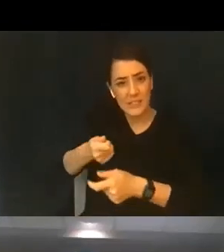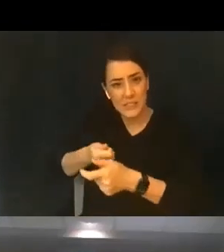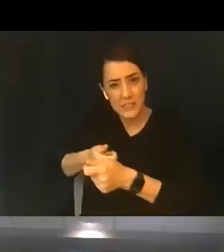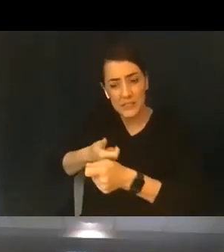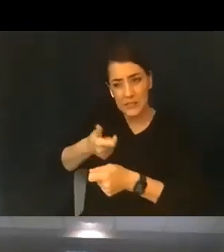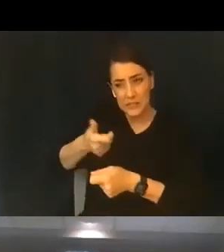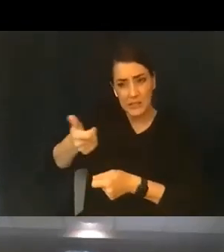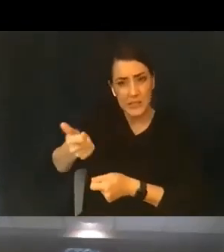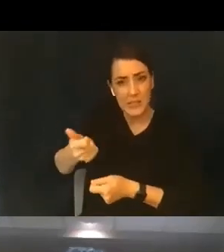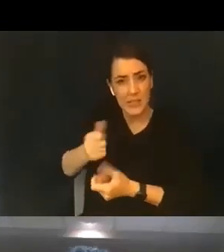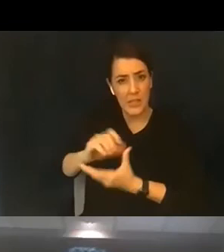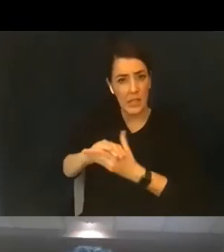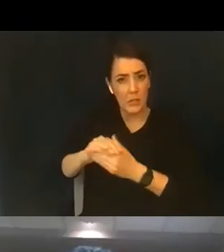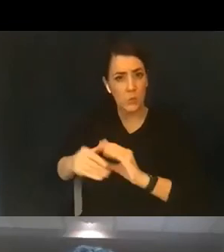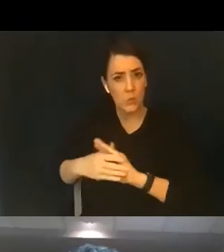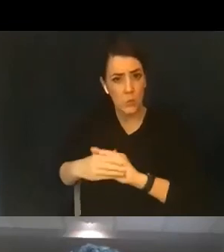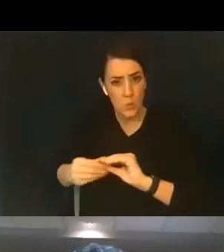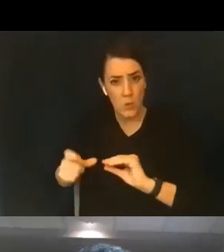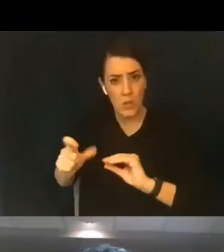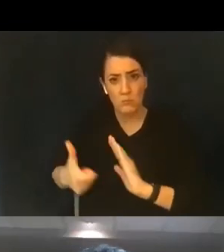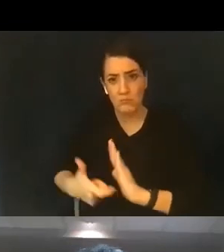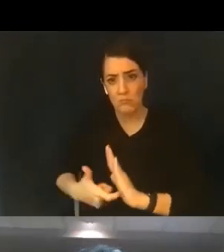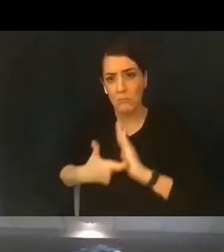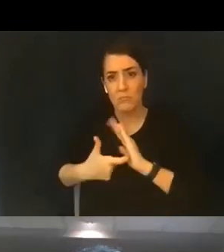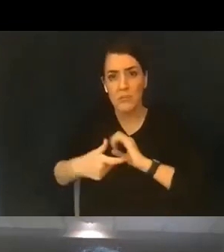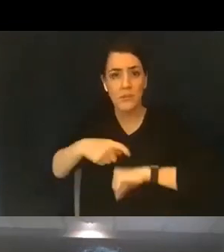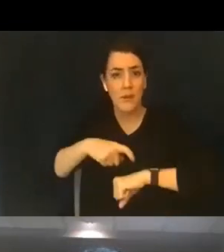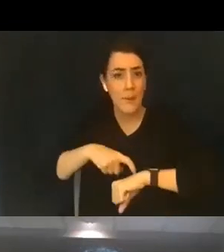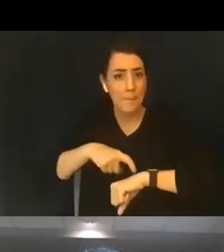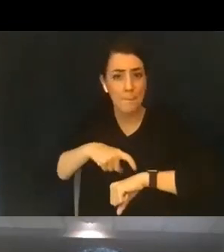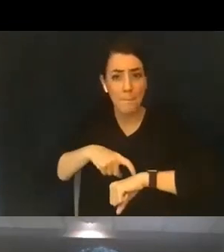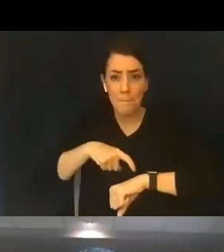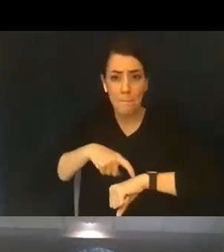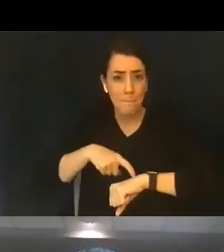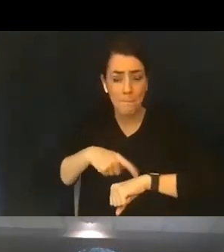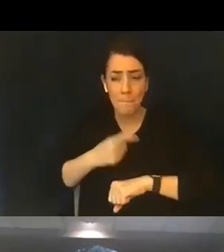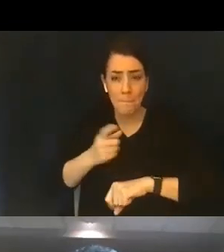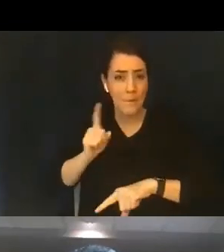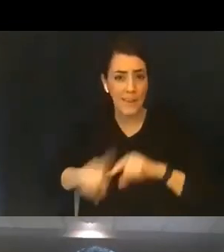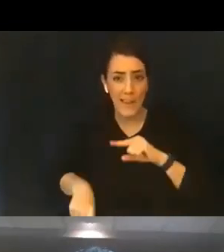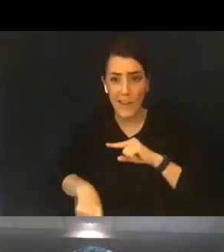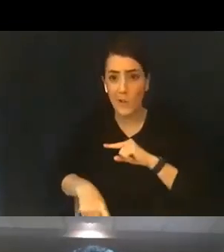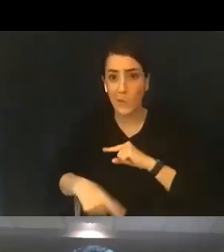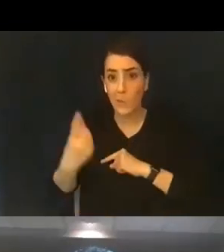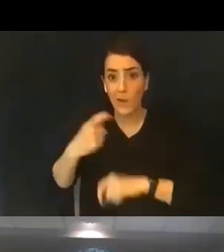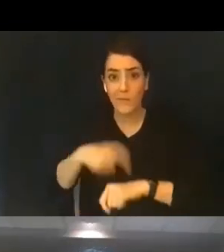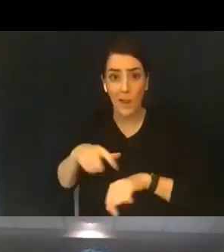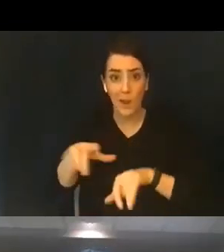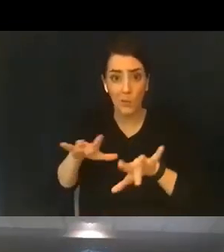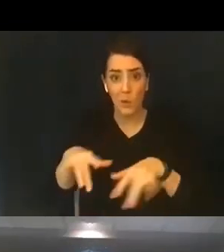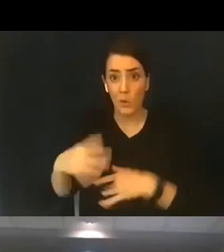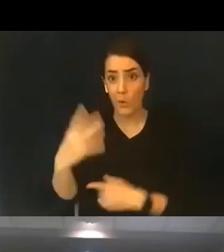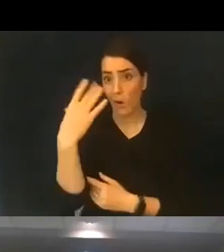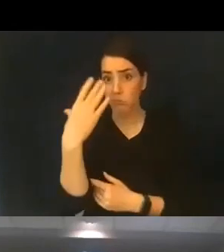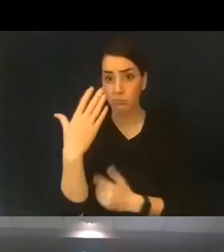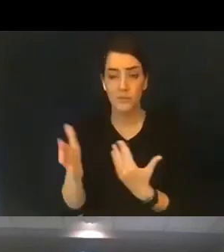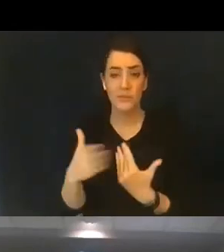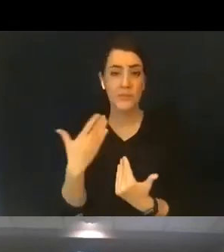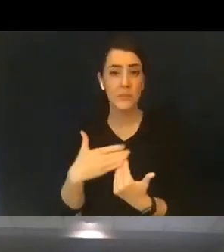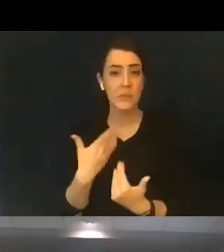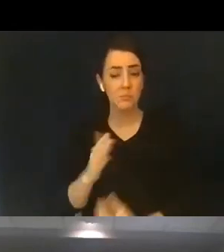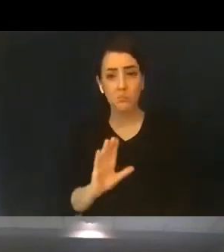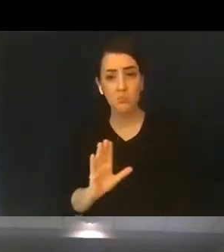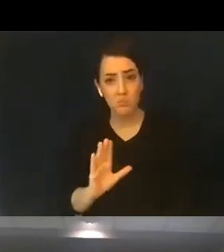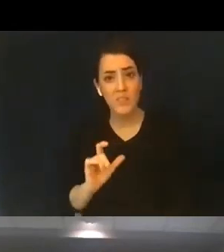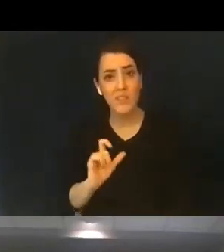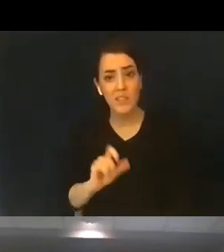letting outsiders know about their personal struggle and challenges. So